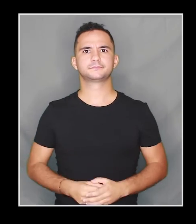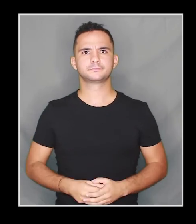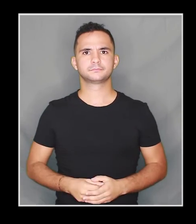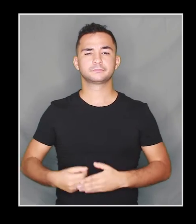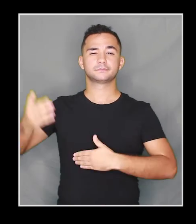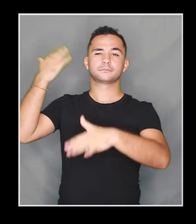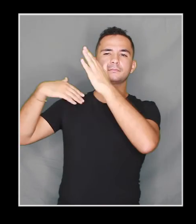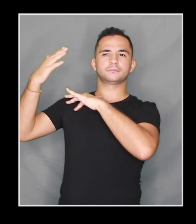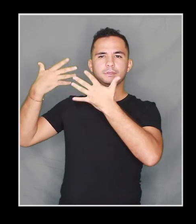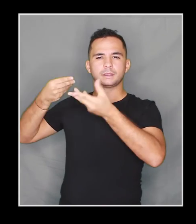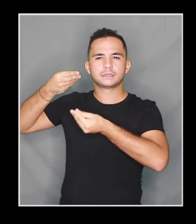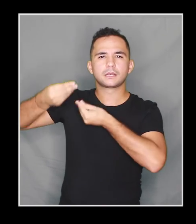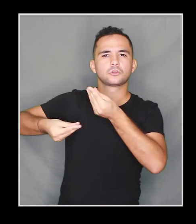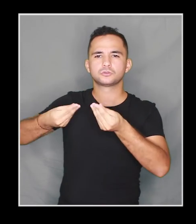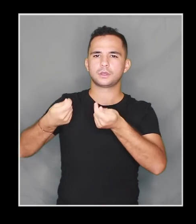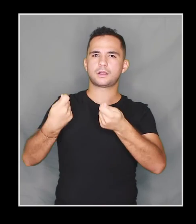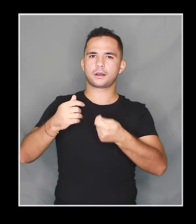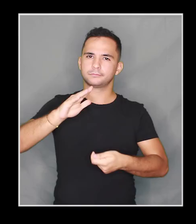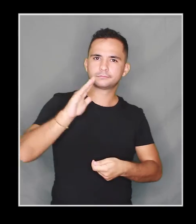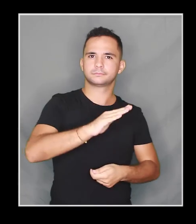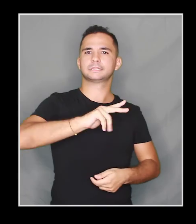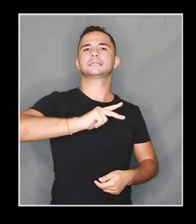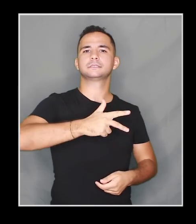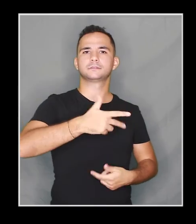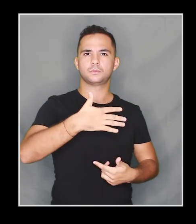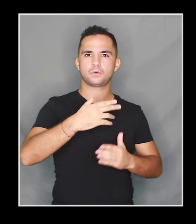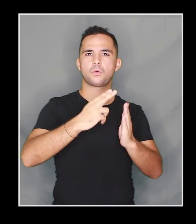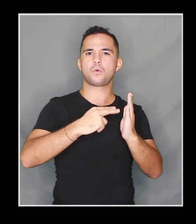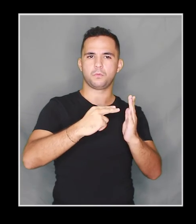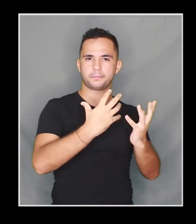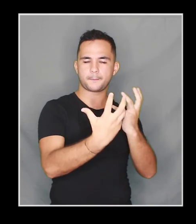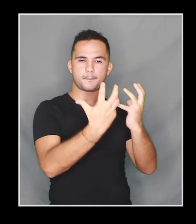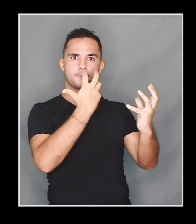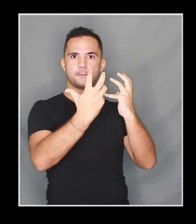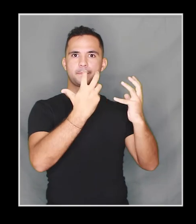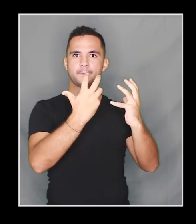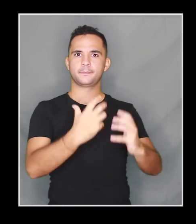a typically Sicilian ancient means of transport, richly decorated.